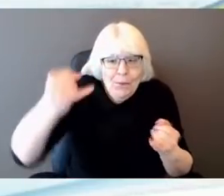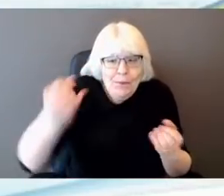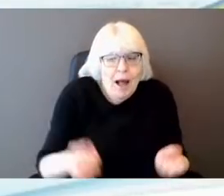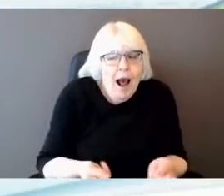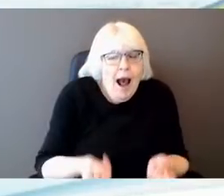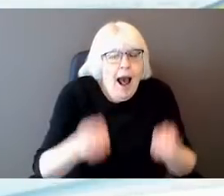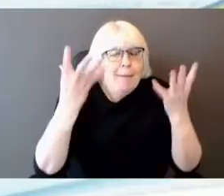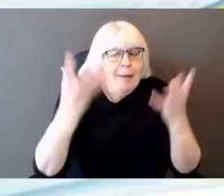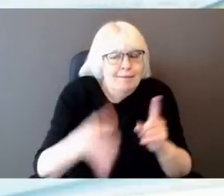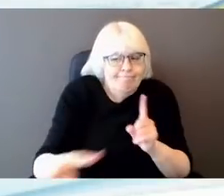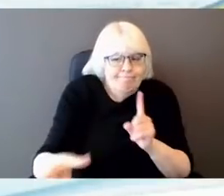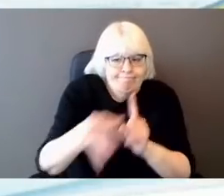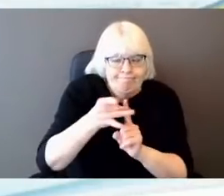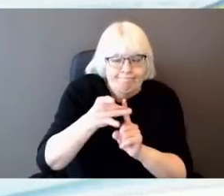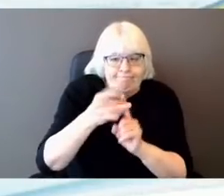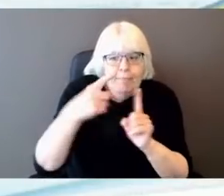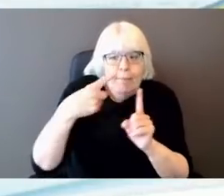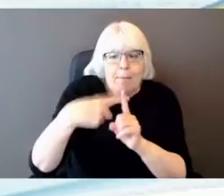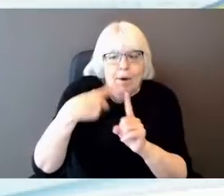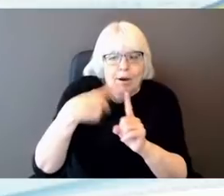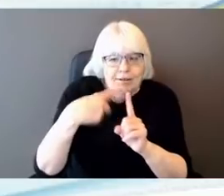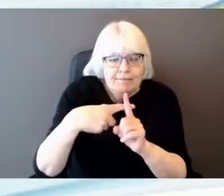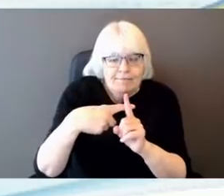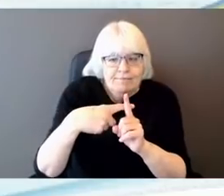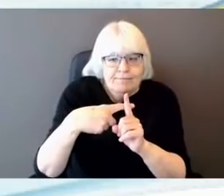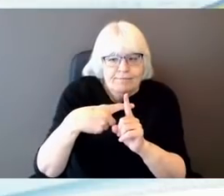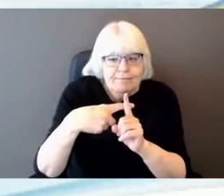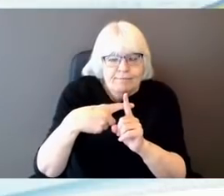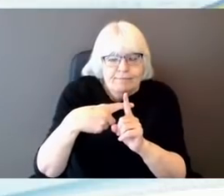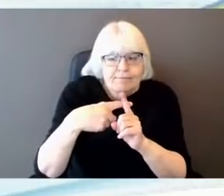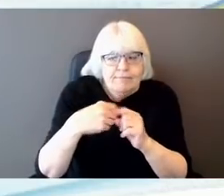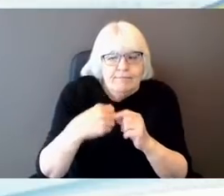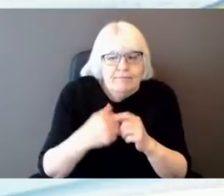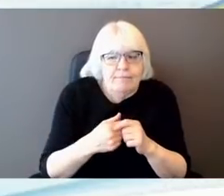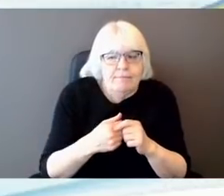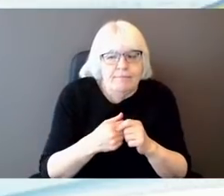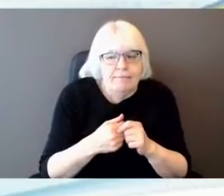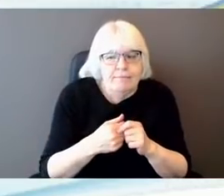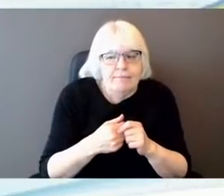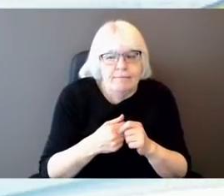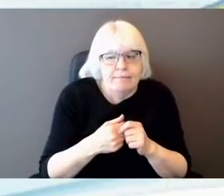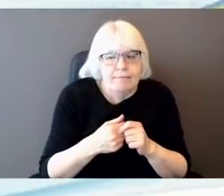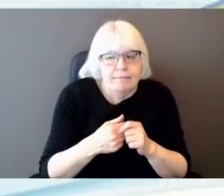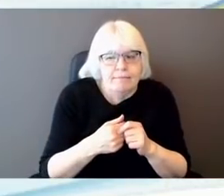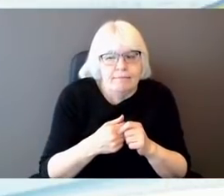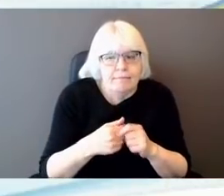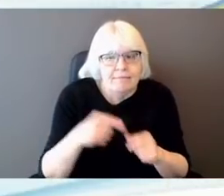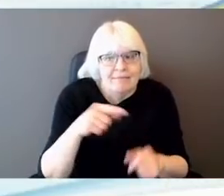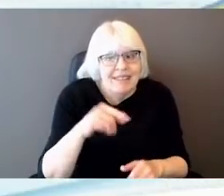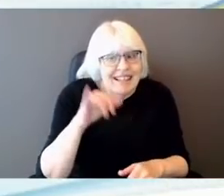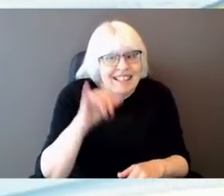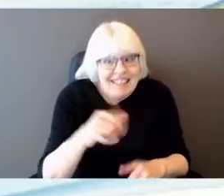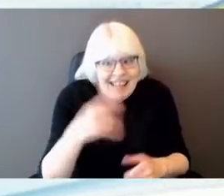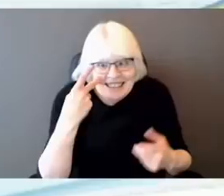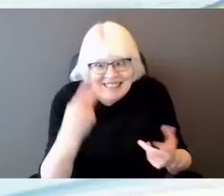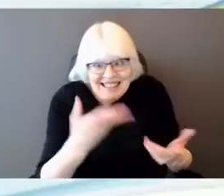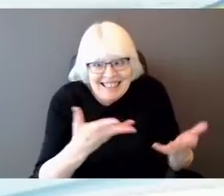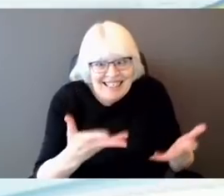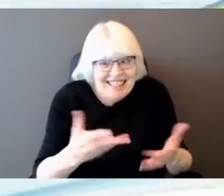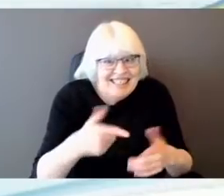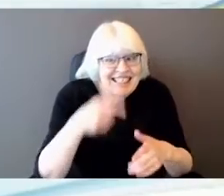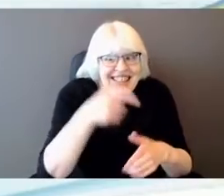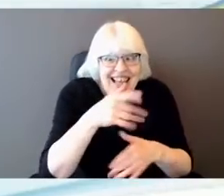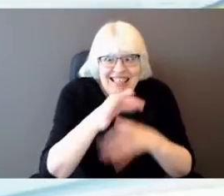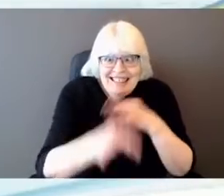the right captures that percent positivity. And what this figure really shows is that our testing numbers have been high.